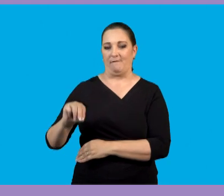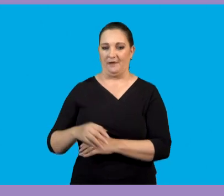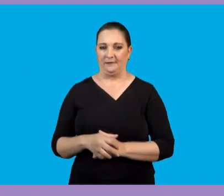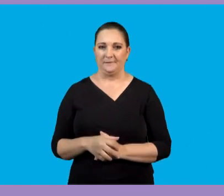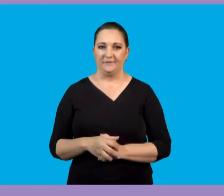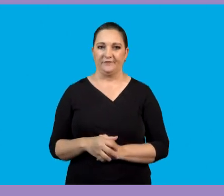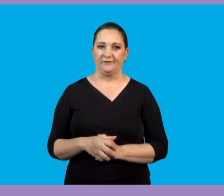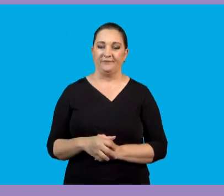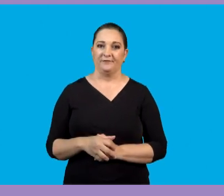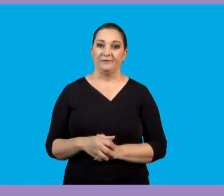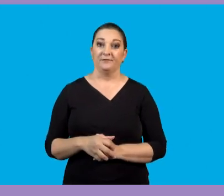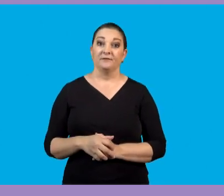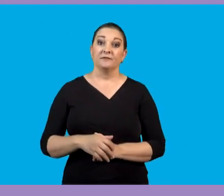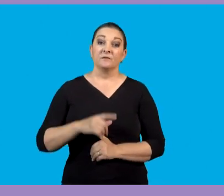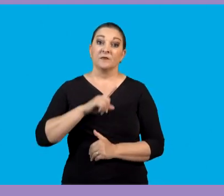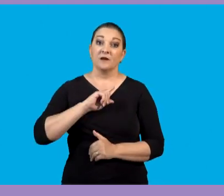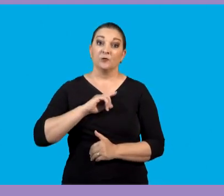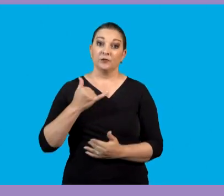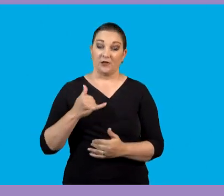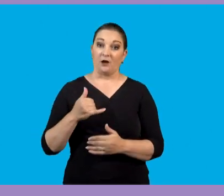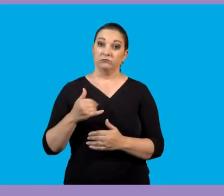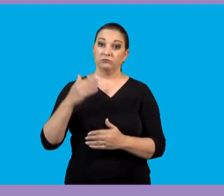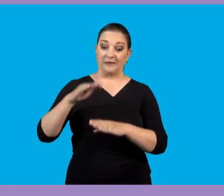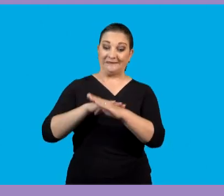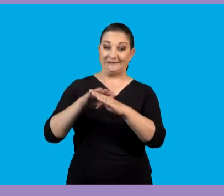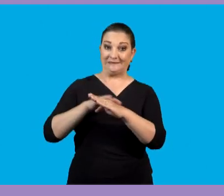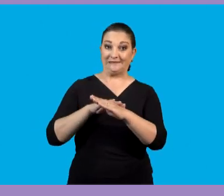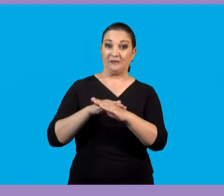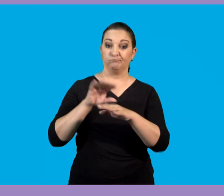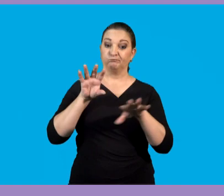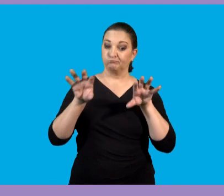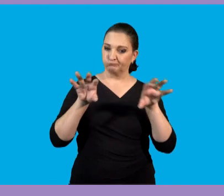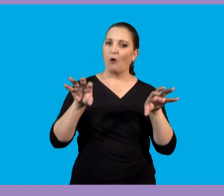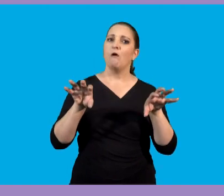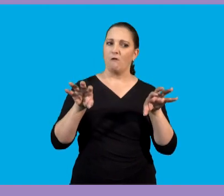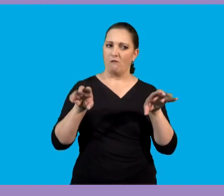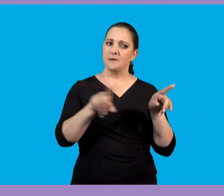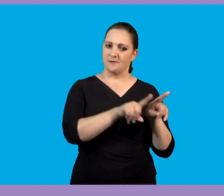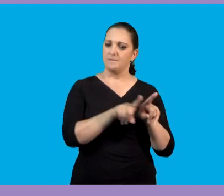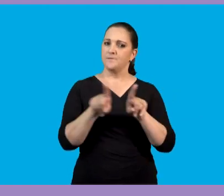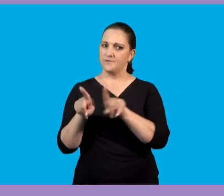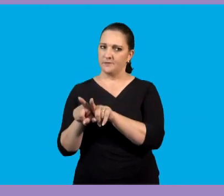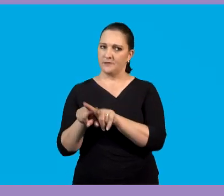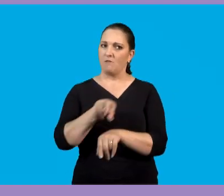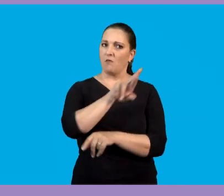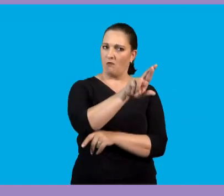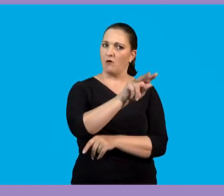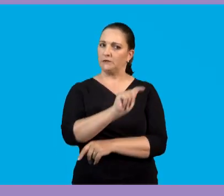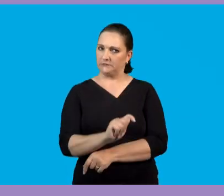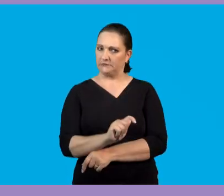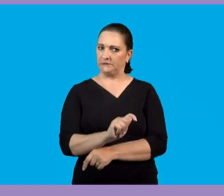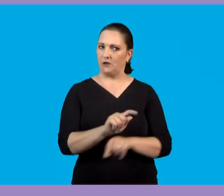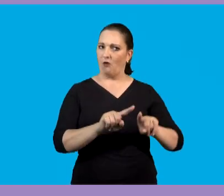4 centimeters. Now, as we are looking at these given sides, we can see that they are indeed corresponding. RT